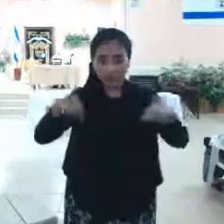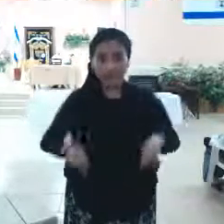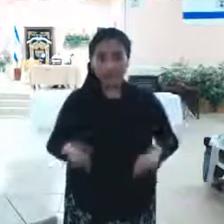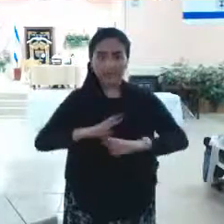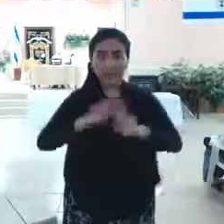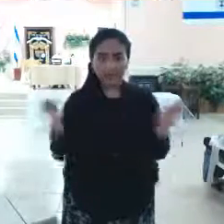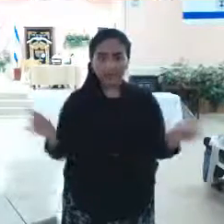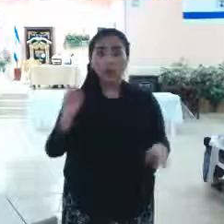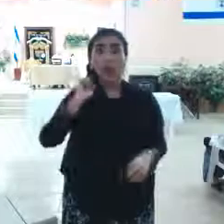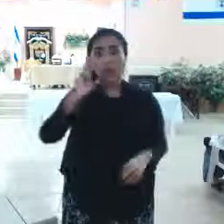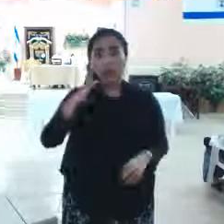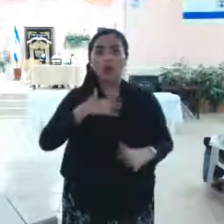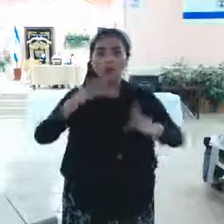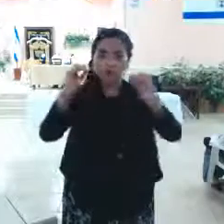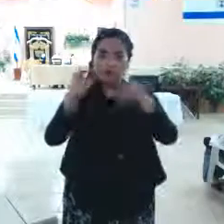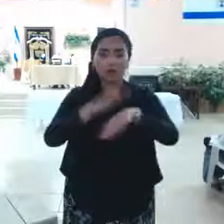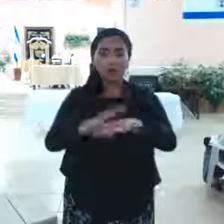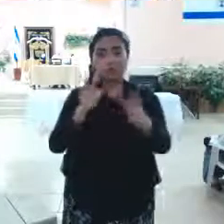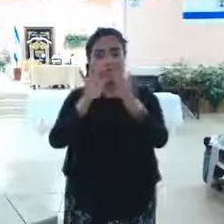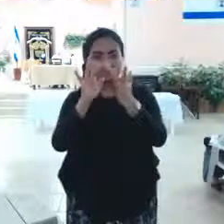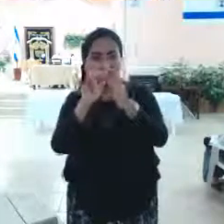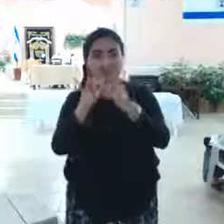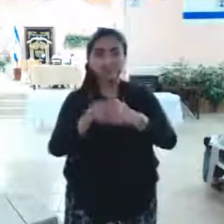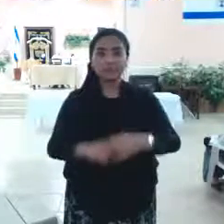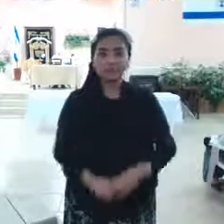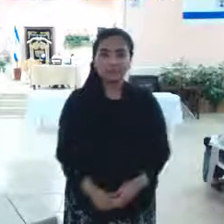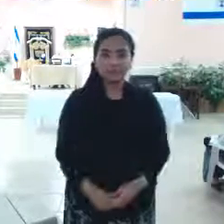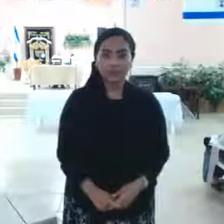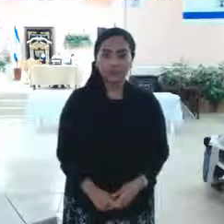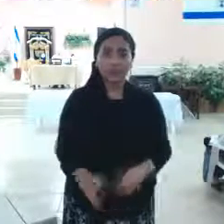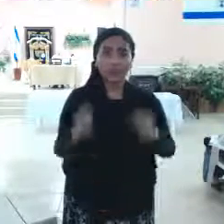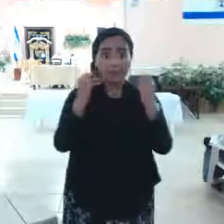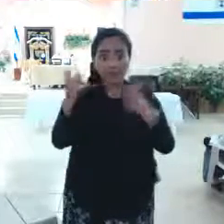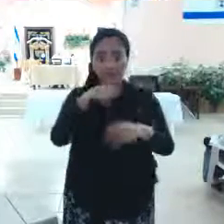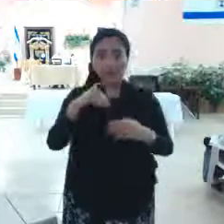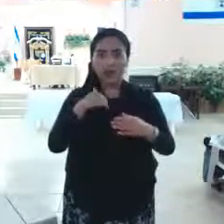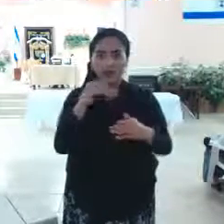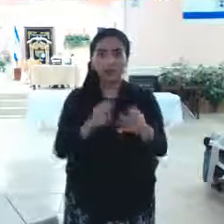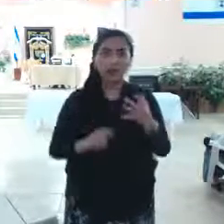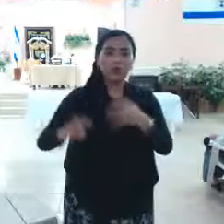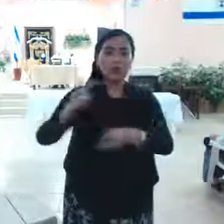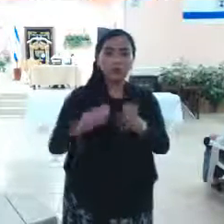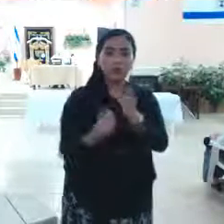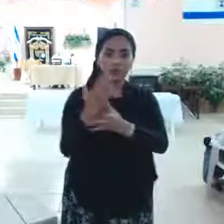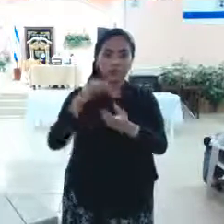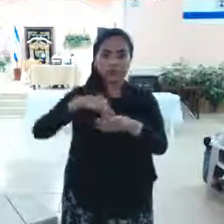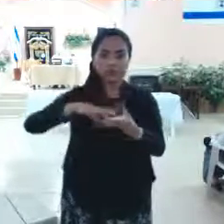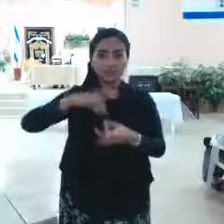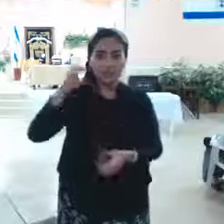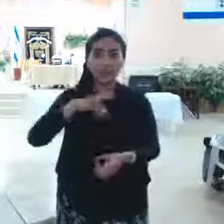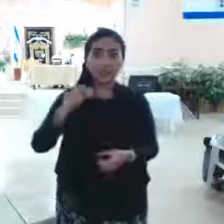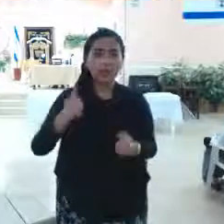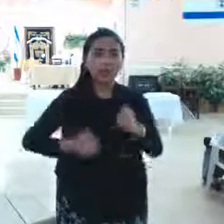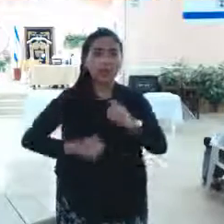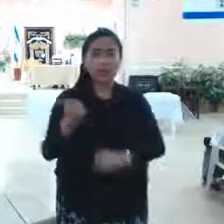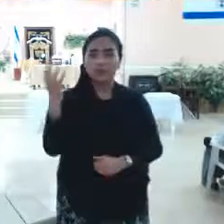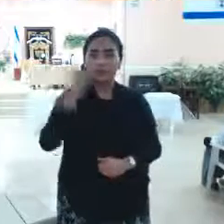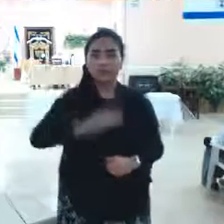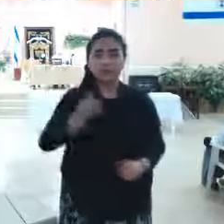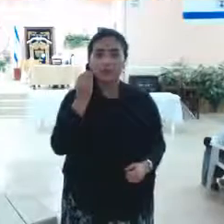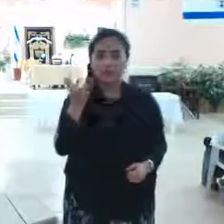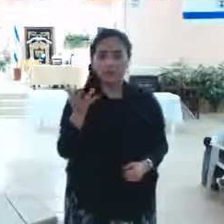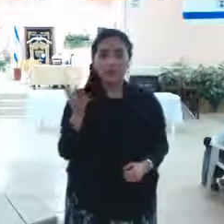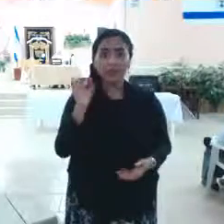that they have him and they have ministered through Skype. Many of them have grown spiritually. And the